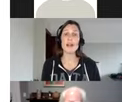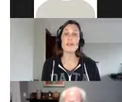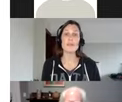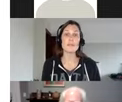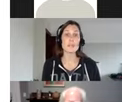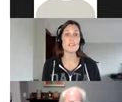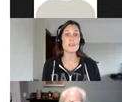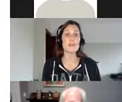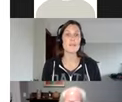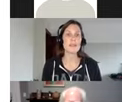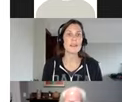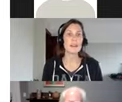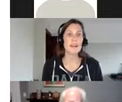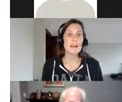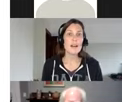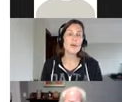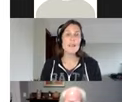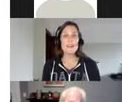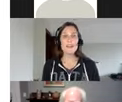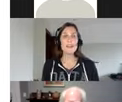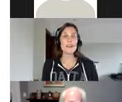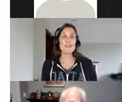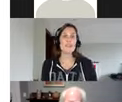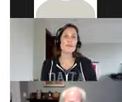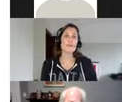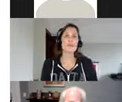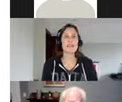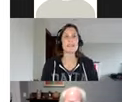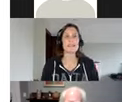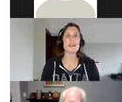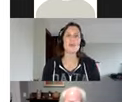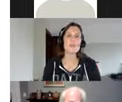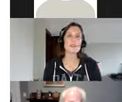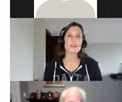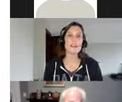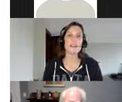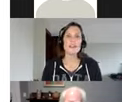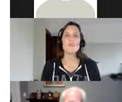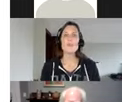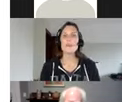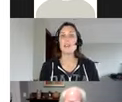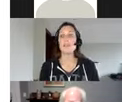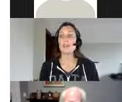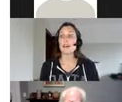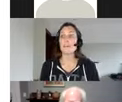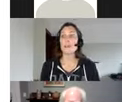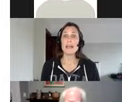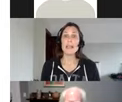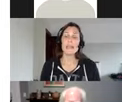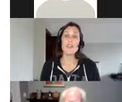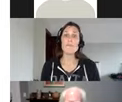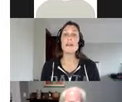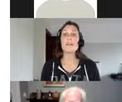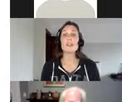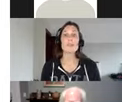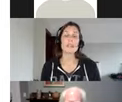of value easier. You know, on the other hand, you know, if you're working with things like categorical data, you want to be careful to not imply